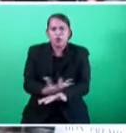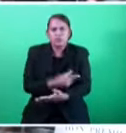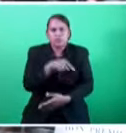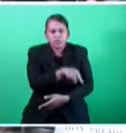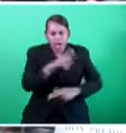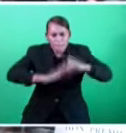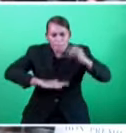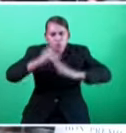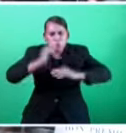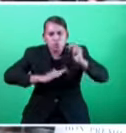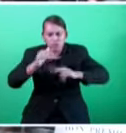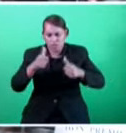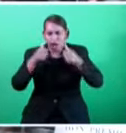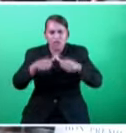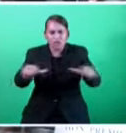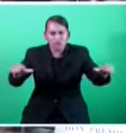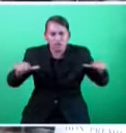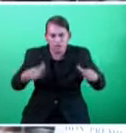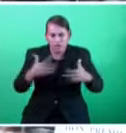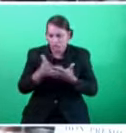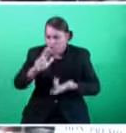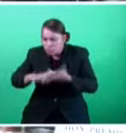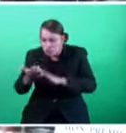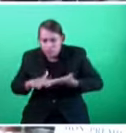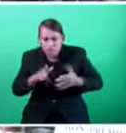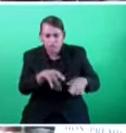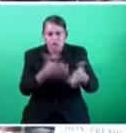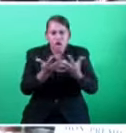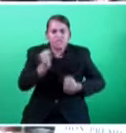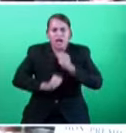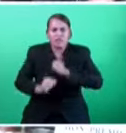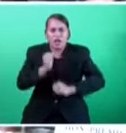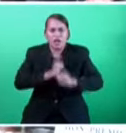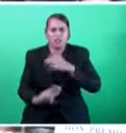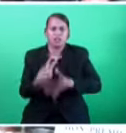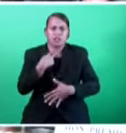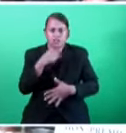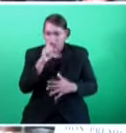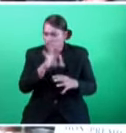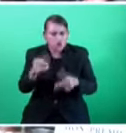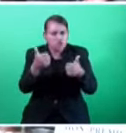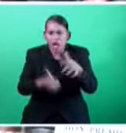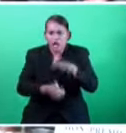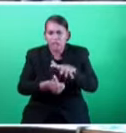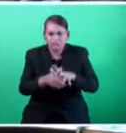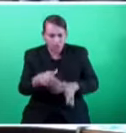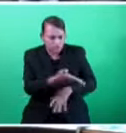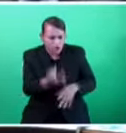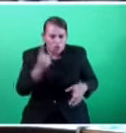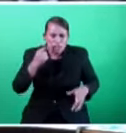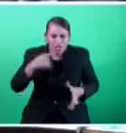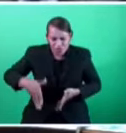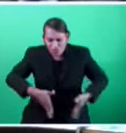infrastructure, agriculture and household communities in the lower plains, but it also is not good for the own ecology of these waterways,